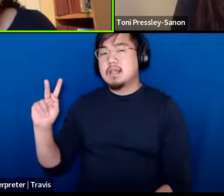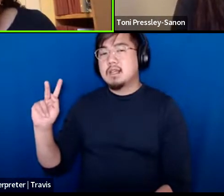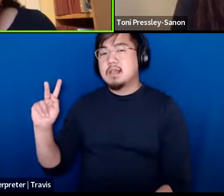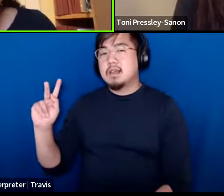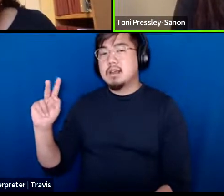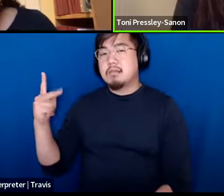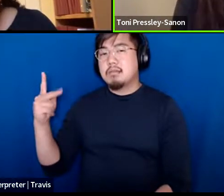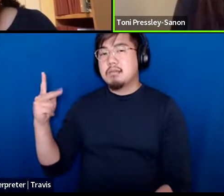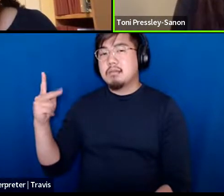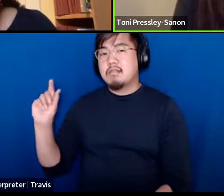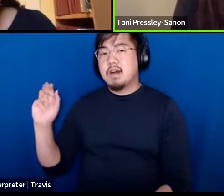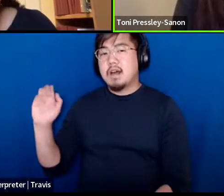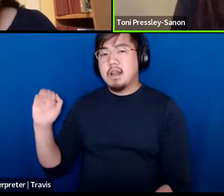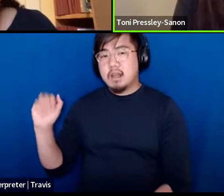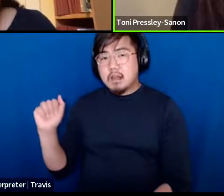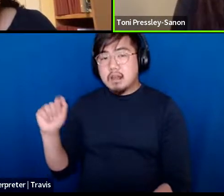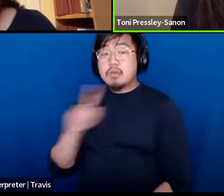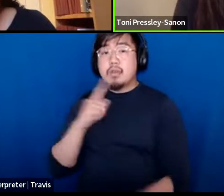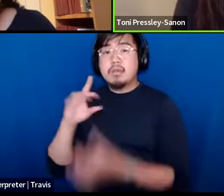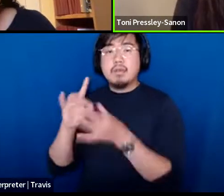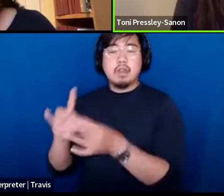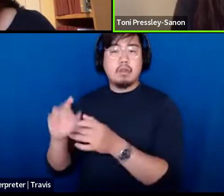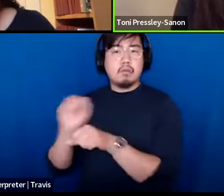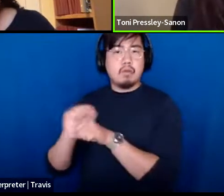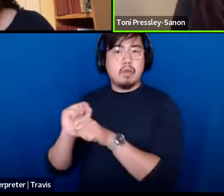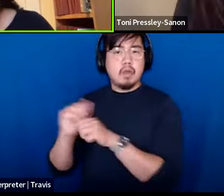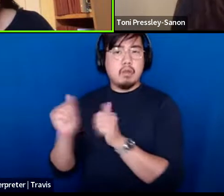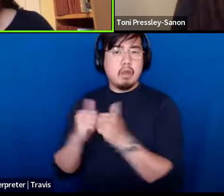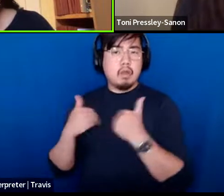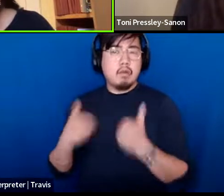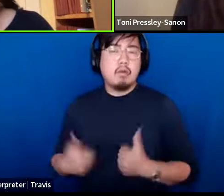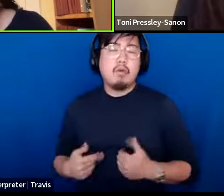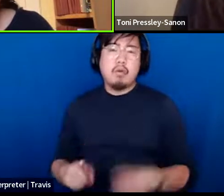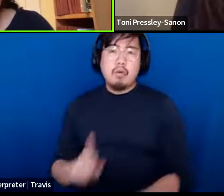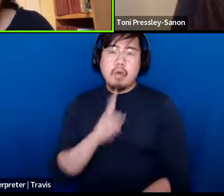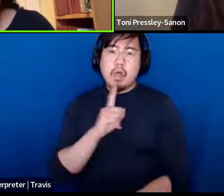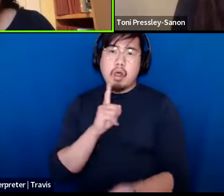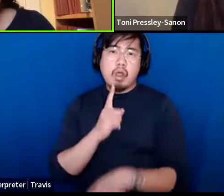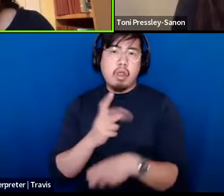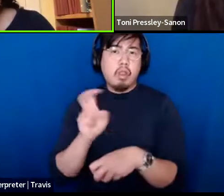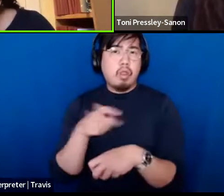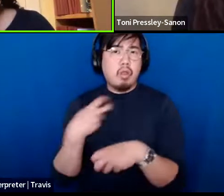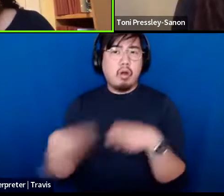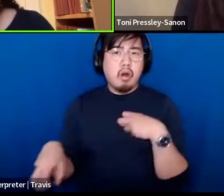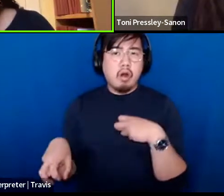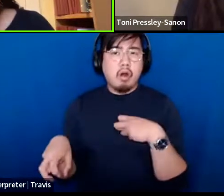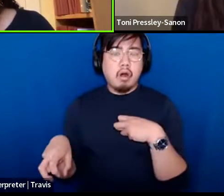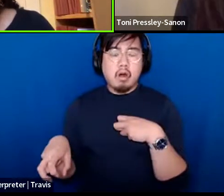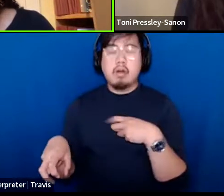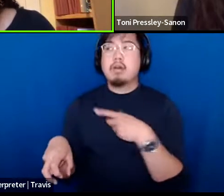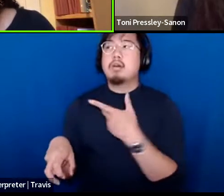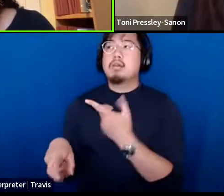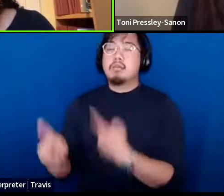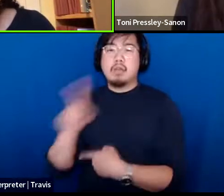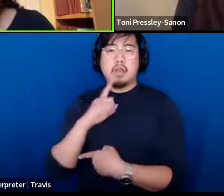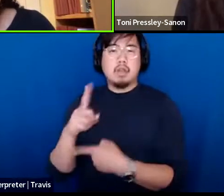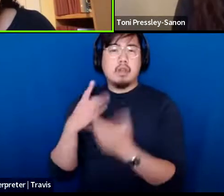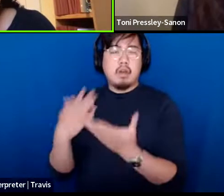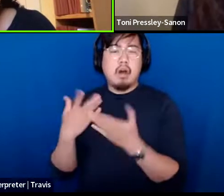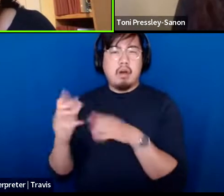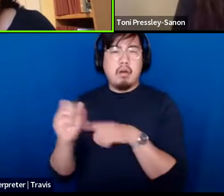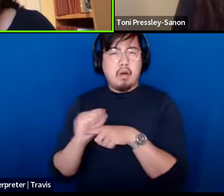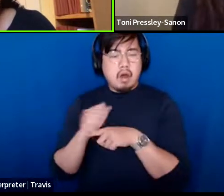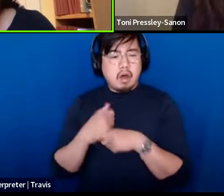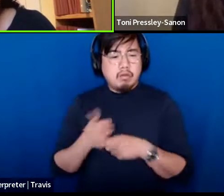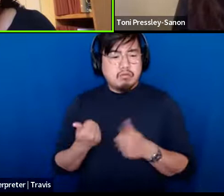body. Mm. And it was very hard for me personally. Mm. I would try these practices and find them just very,